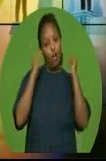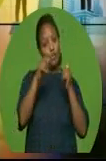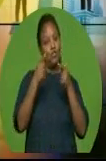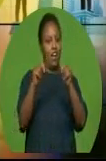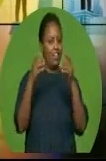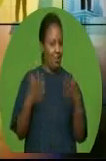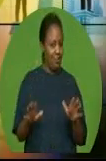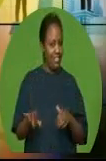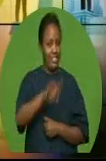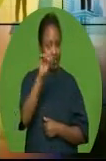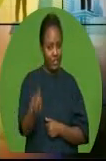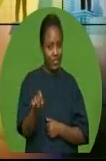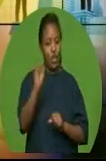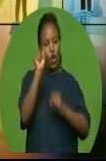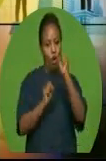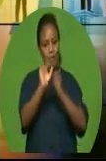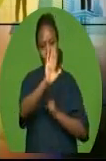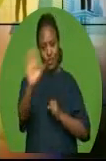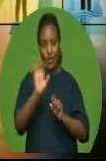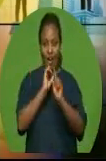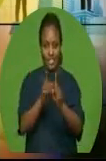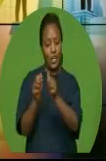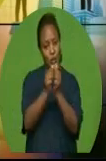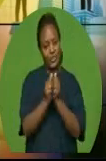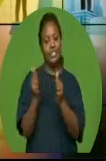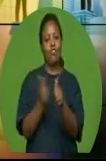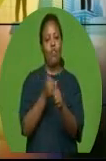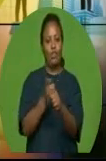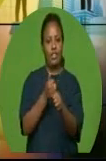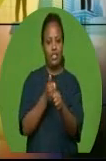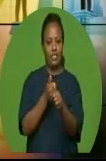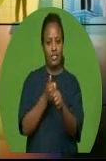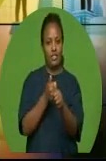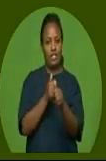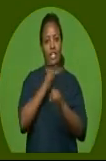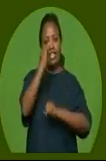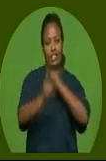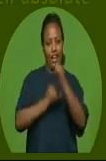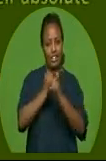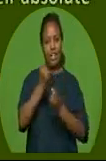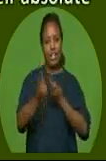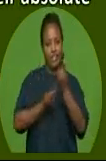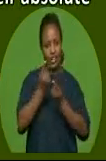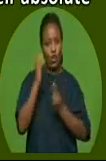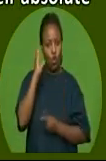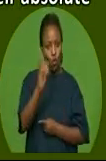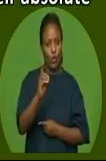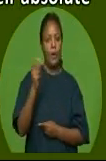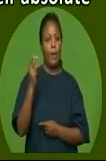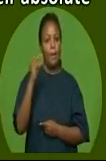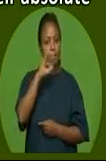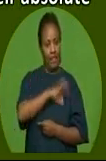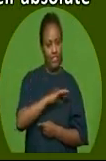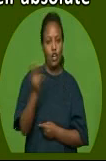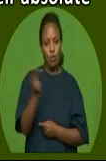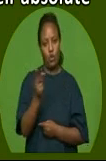I hope you've attempted the question. Compare your answer with the following. International trade